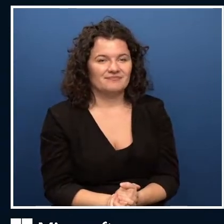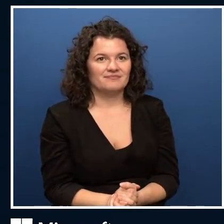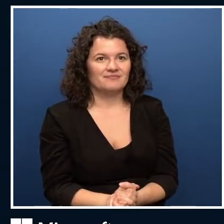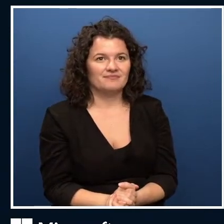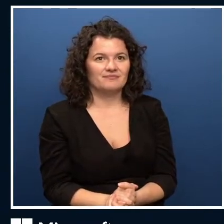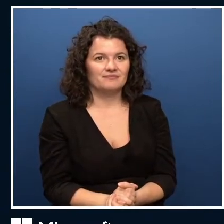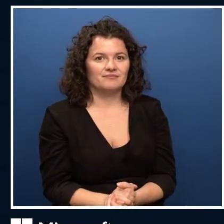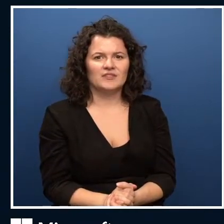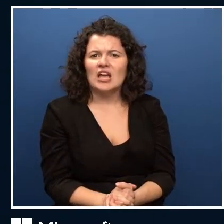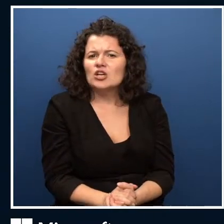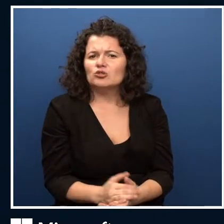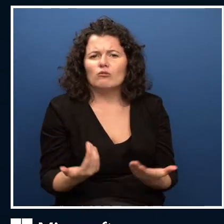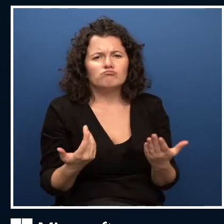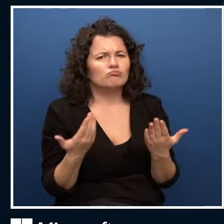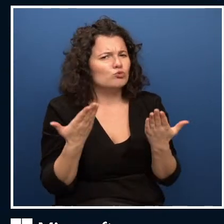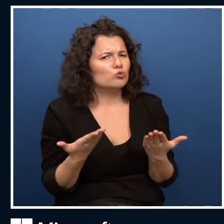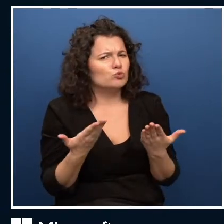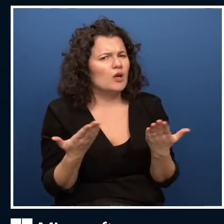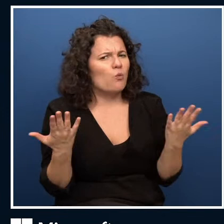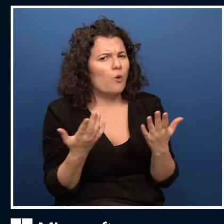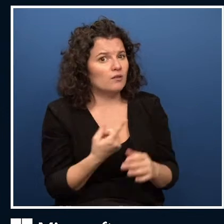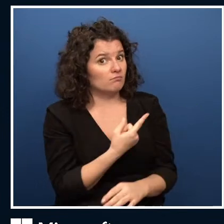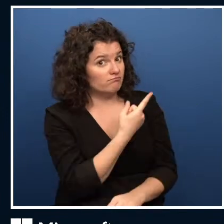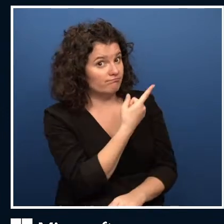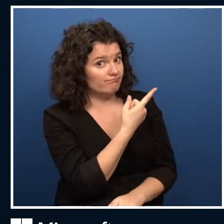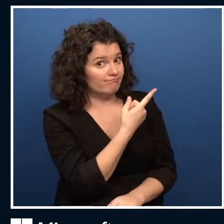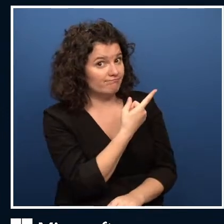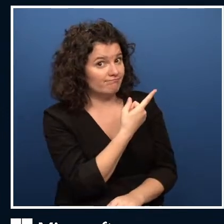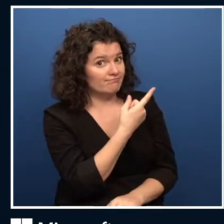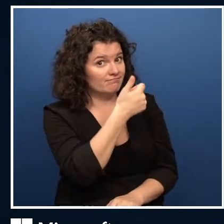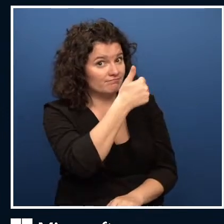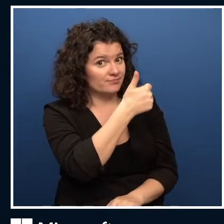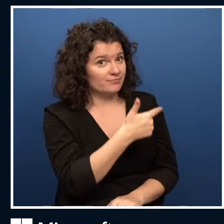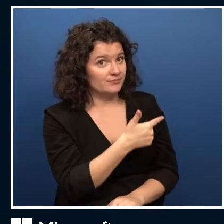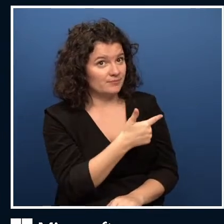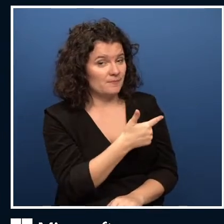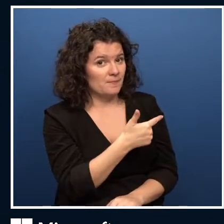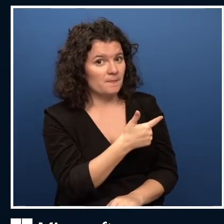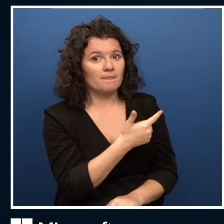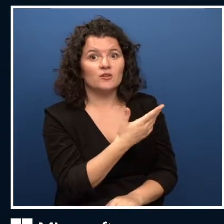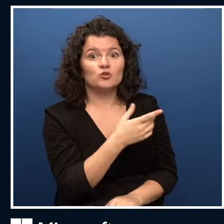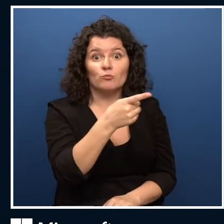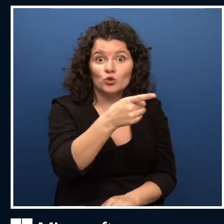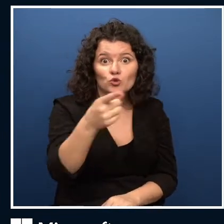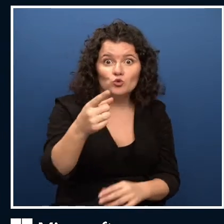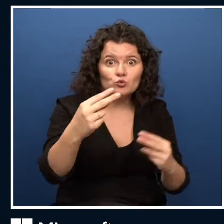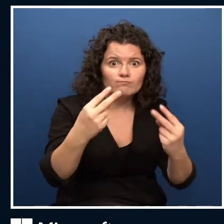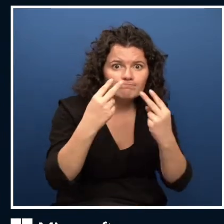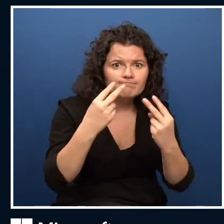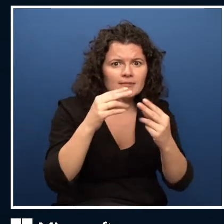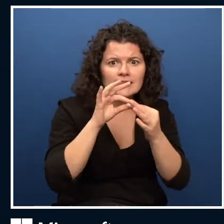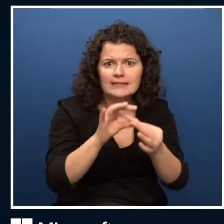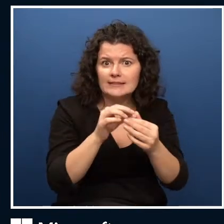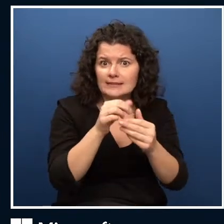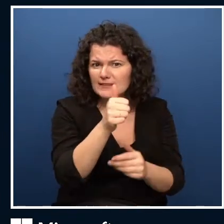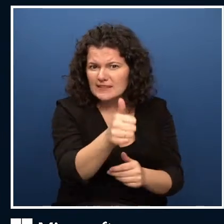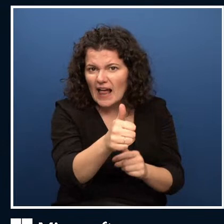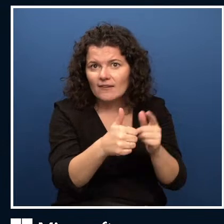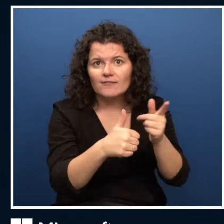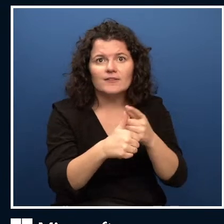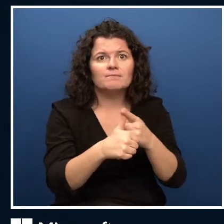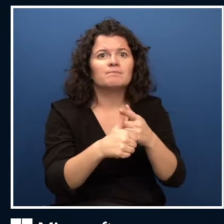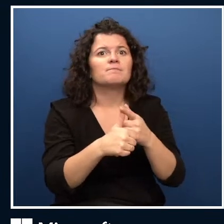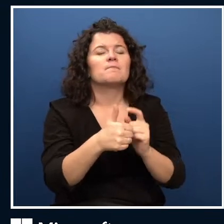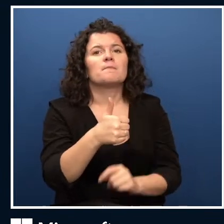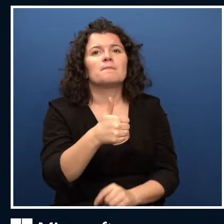do about today, I would like to point out who the ideal audience would be for this talk. It would essentially be AI developers